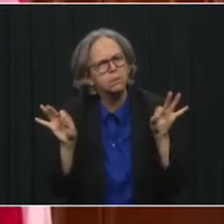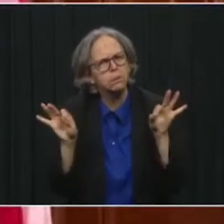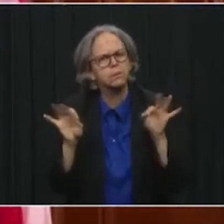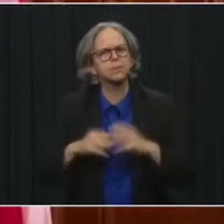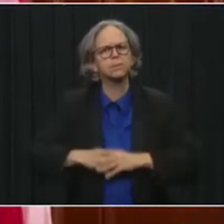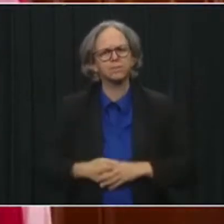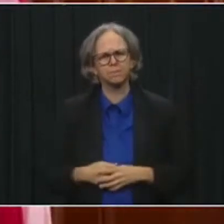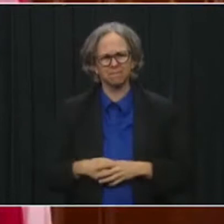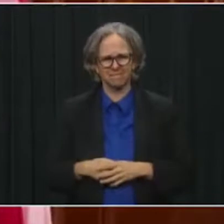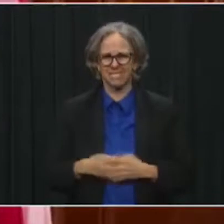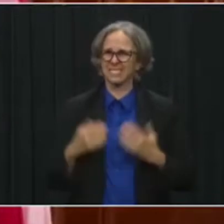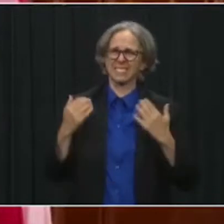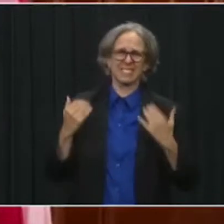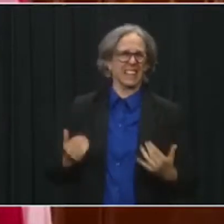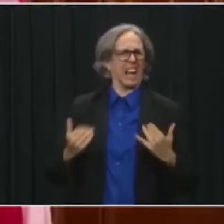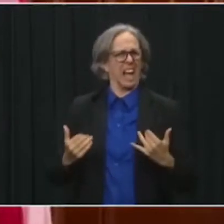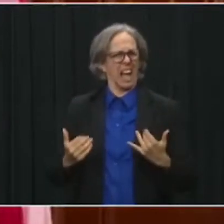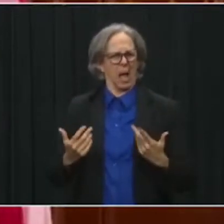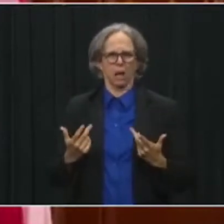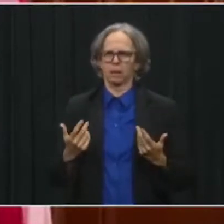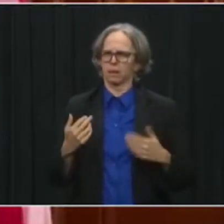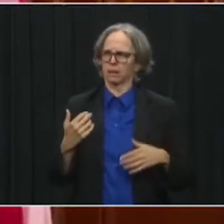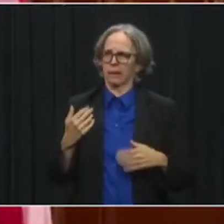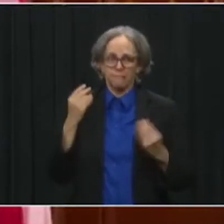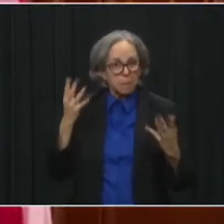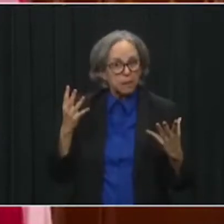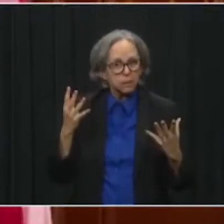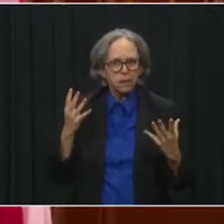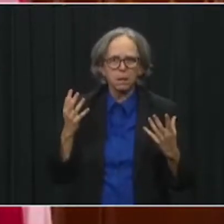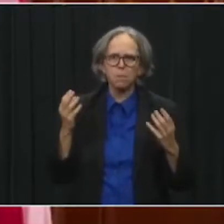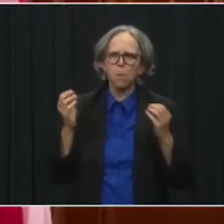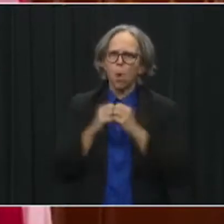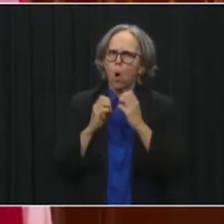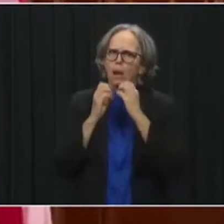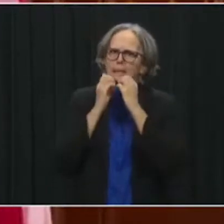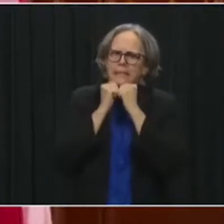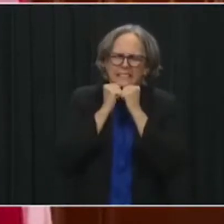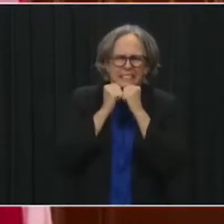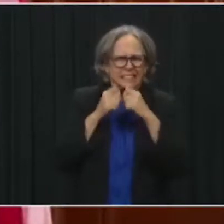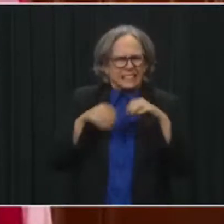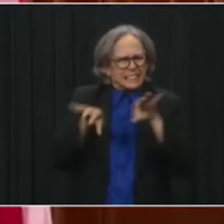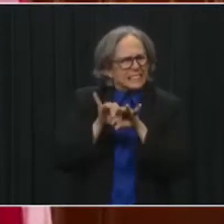important today, I think, than ever before. As each Ohioan